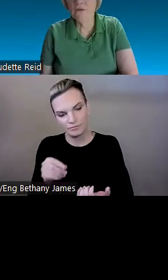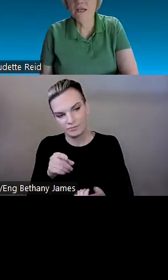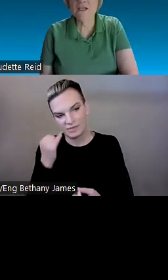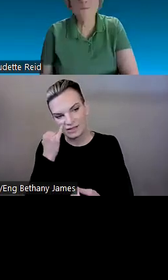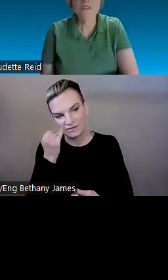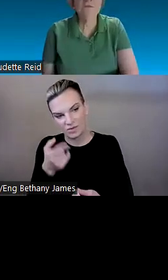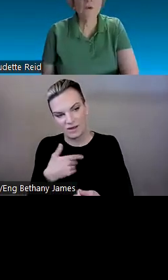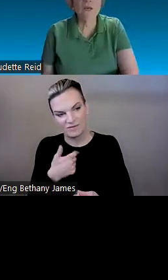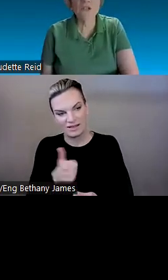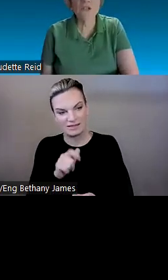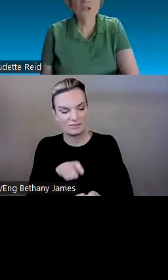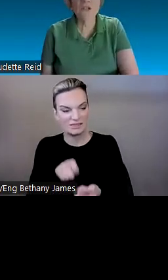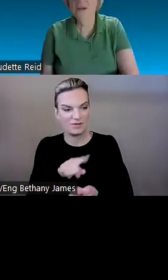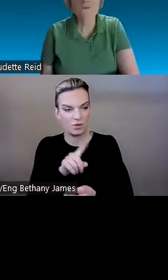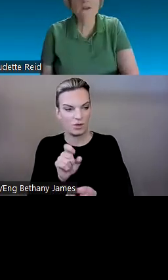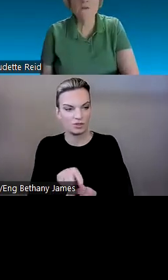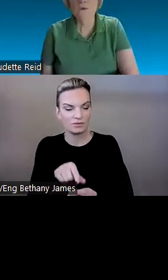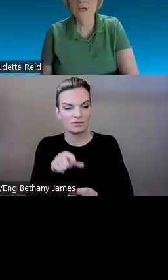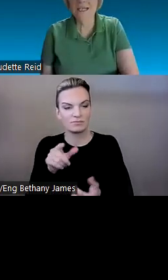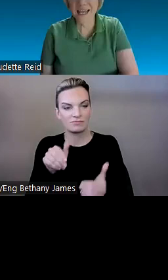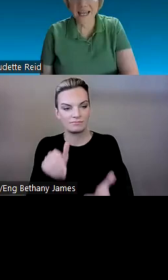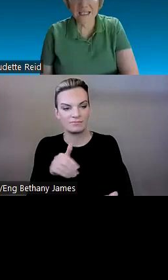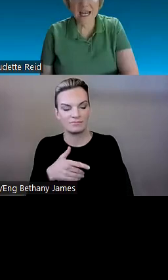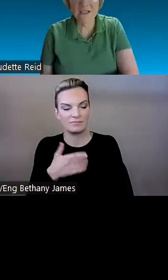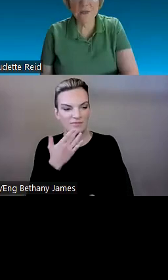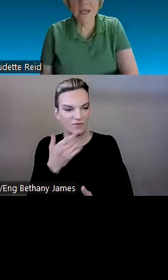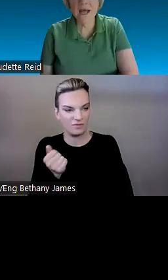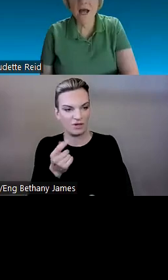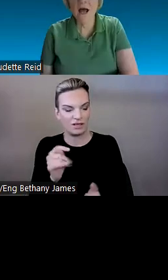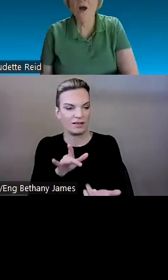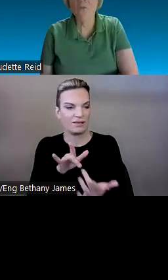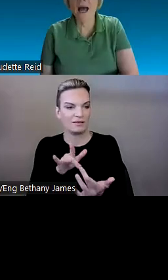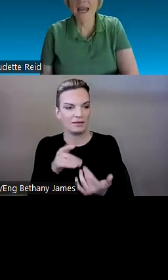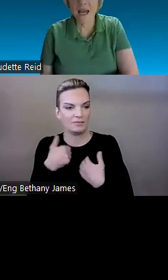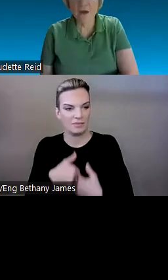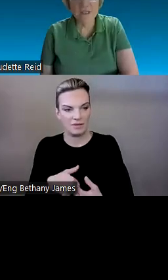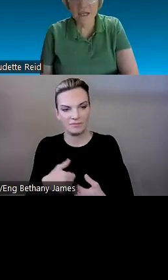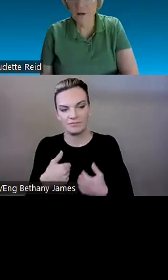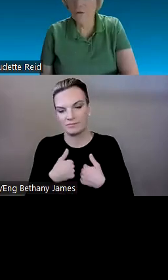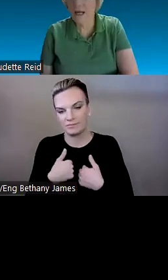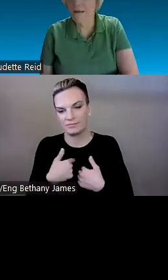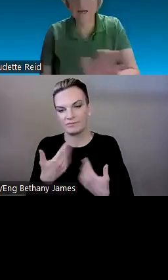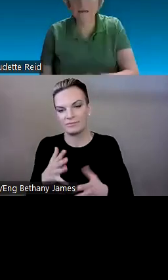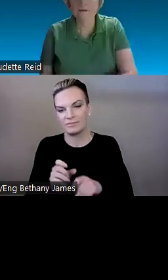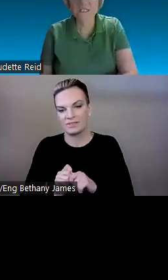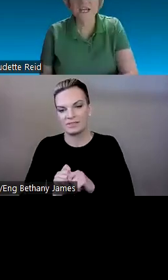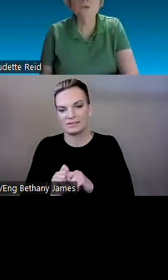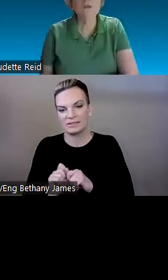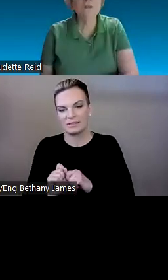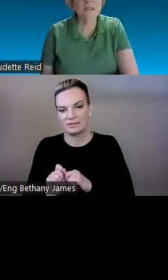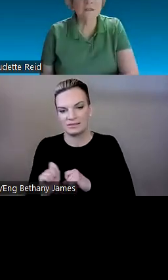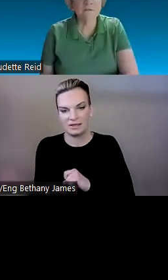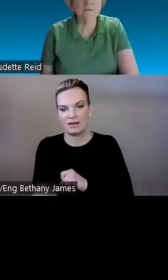you have any specific questions, please feel free to contact me. I have sent out,